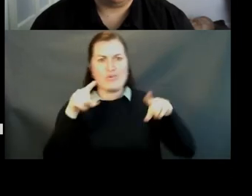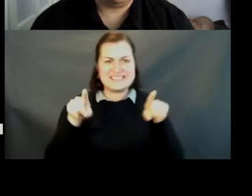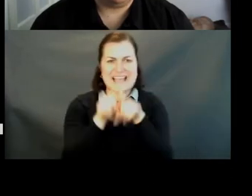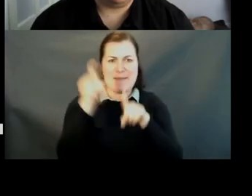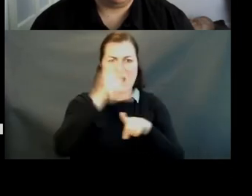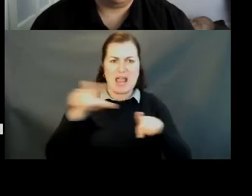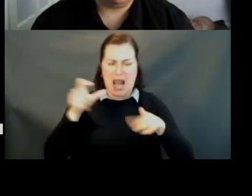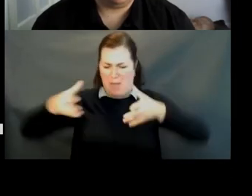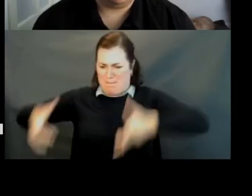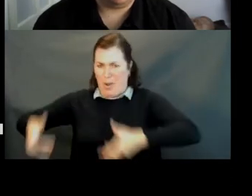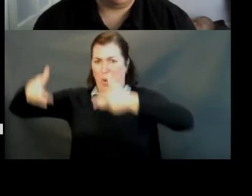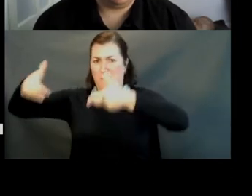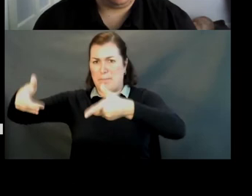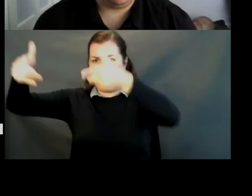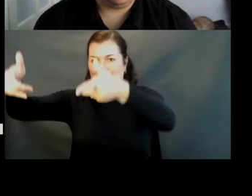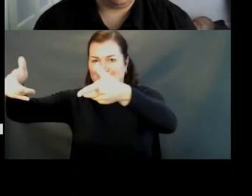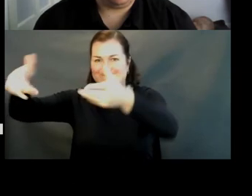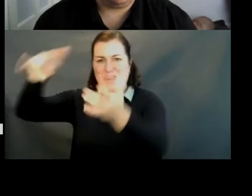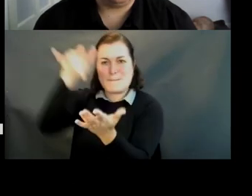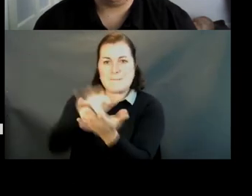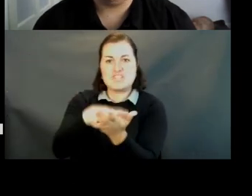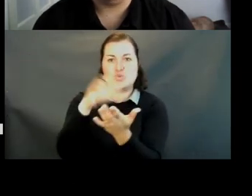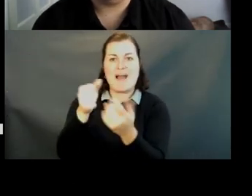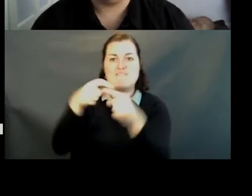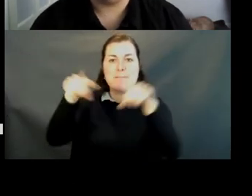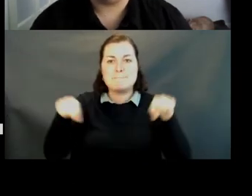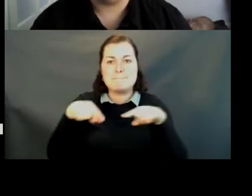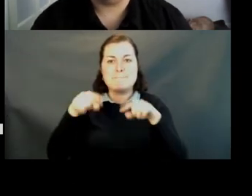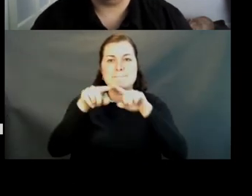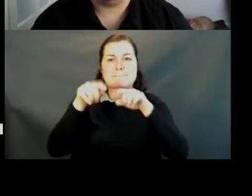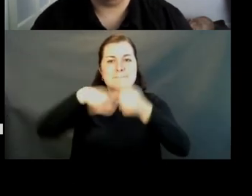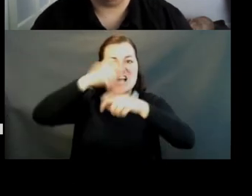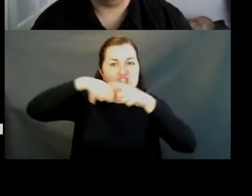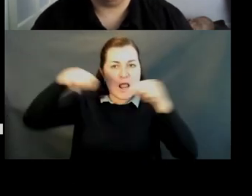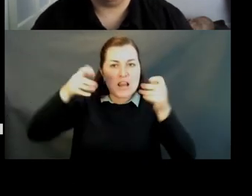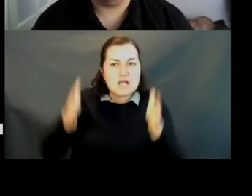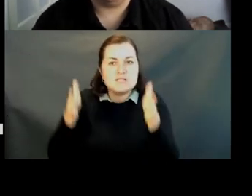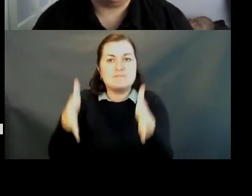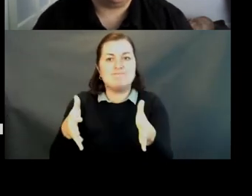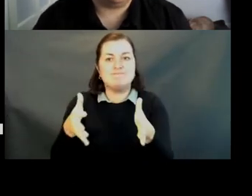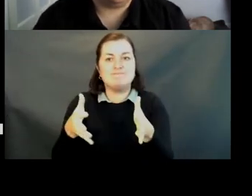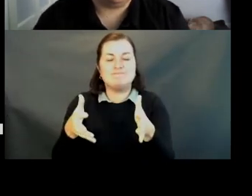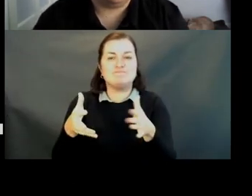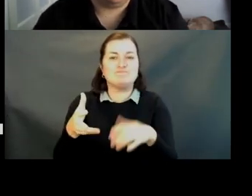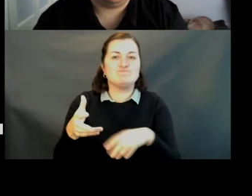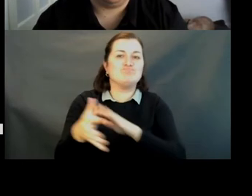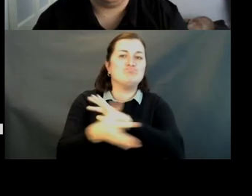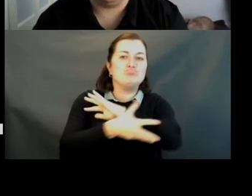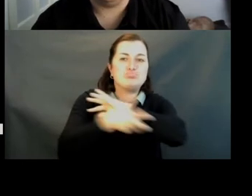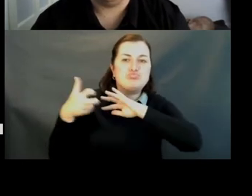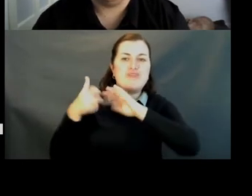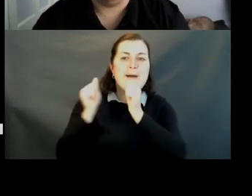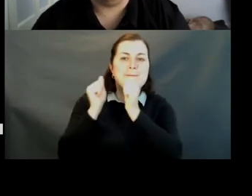in between them, you have parcels. And some of these parcels, brown paper parcels, cardboard boxes, they might